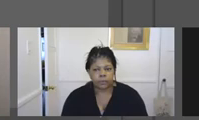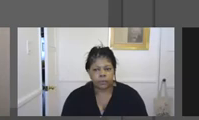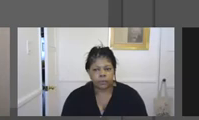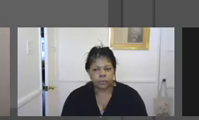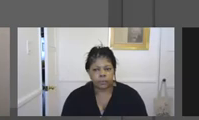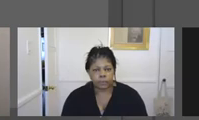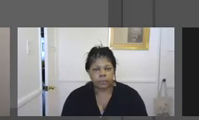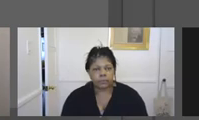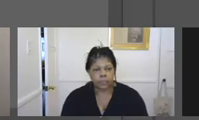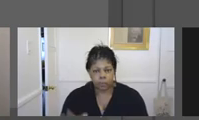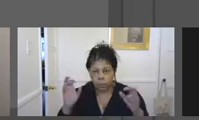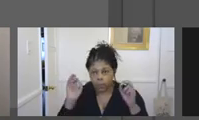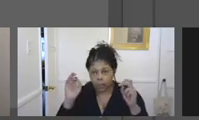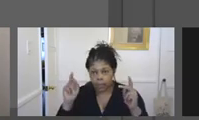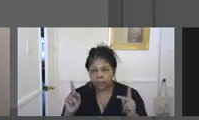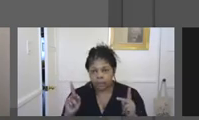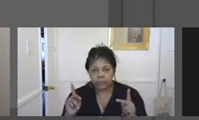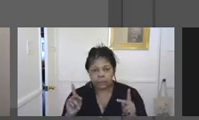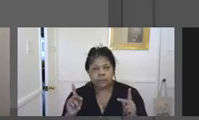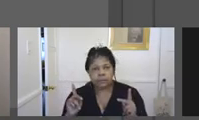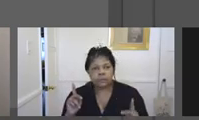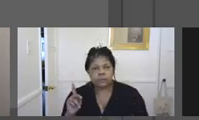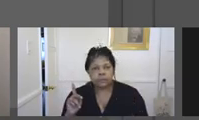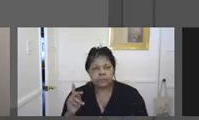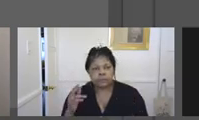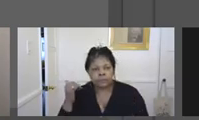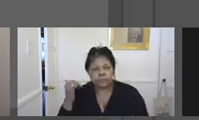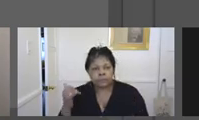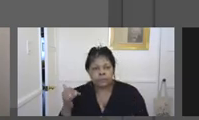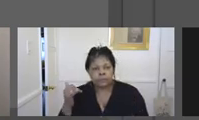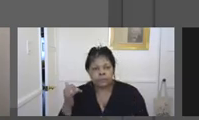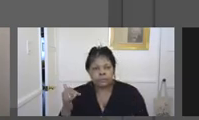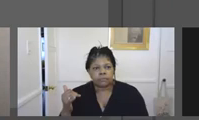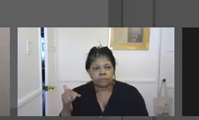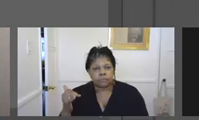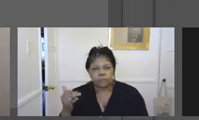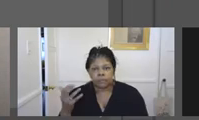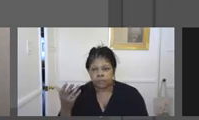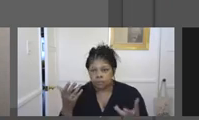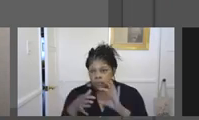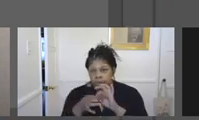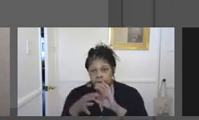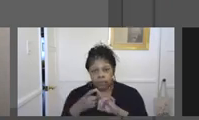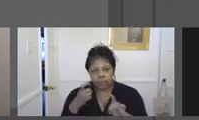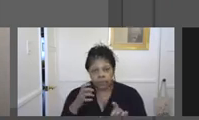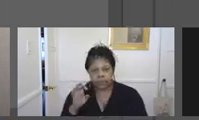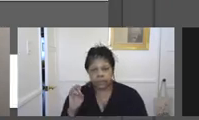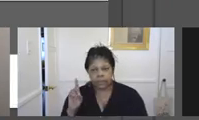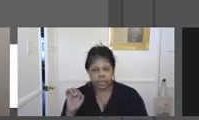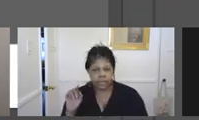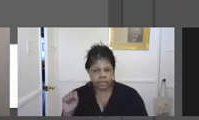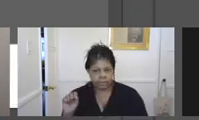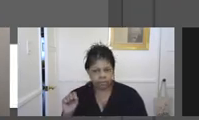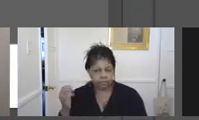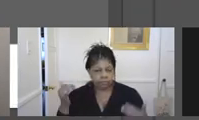Okay, then we'll go out of there, out of the edit mode. Okie doke.